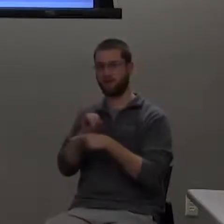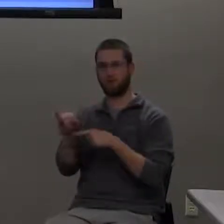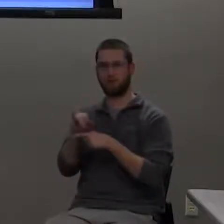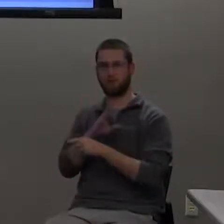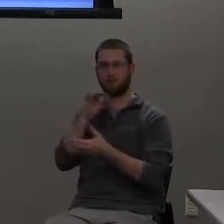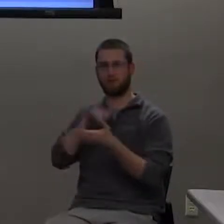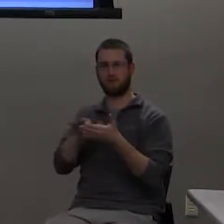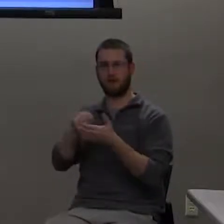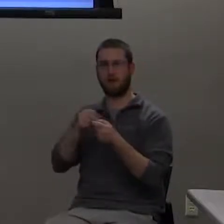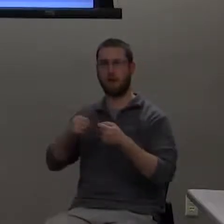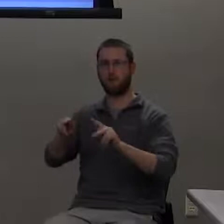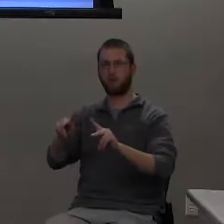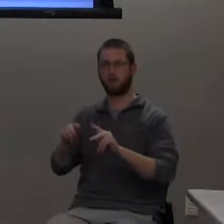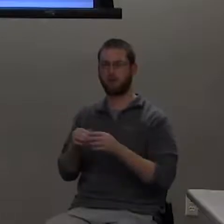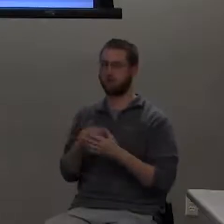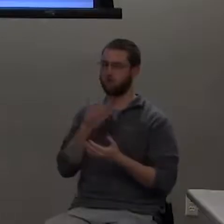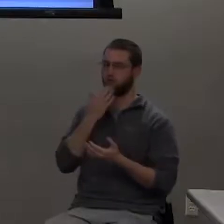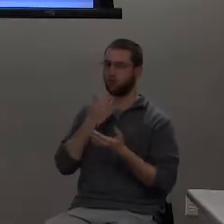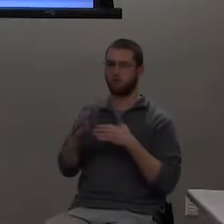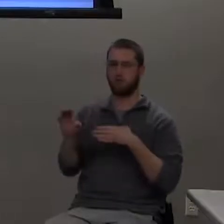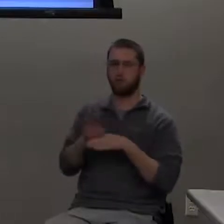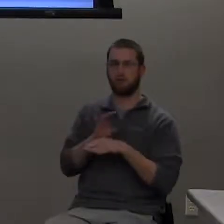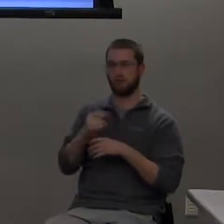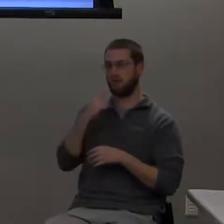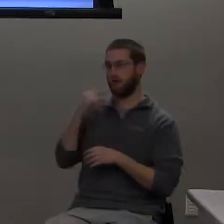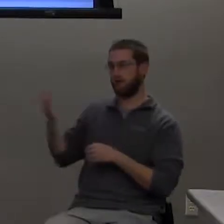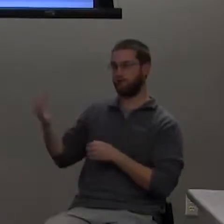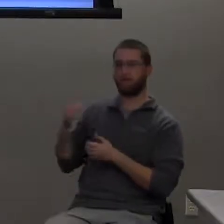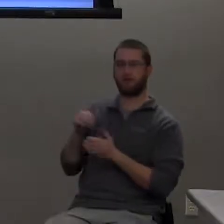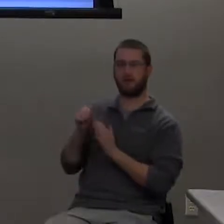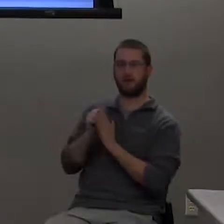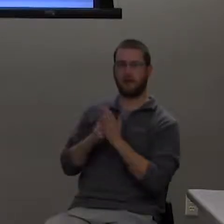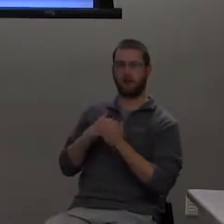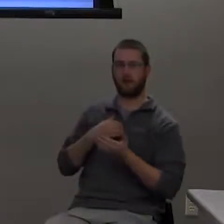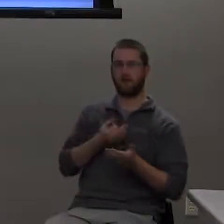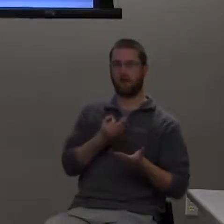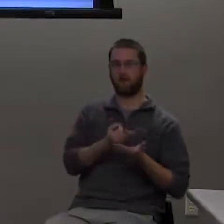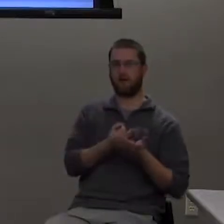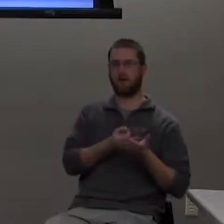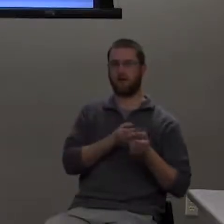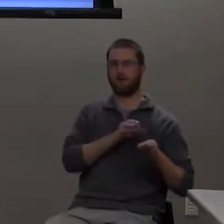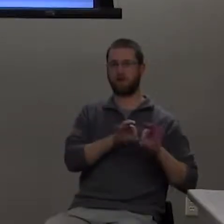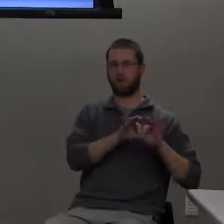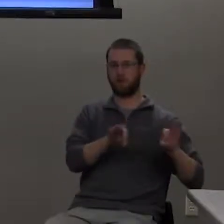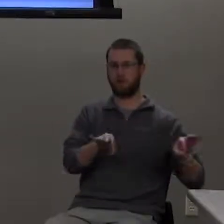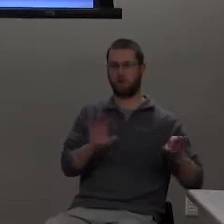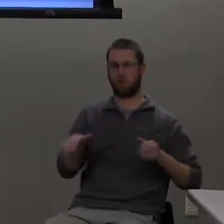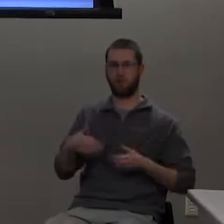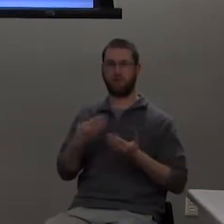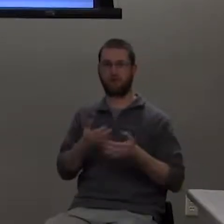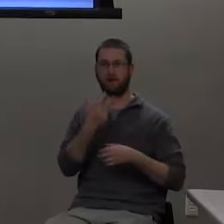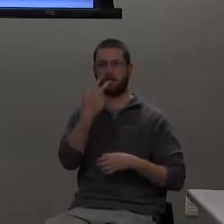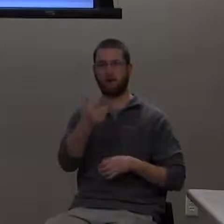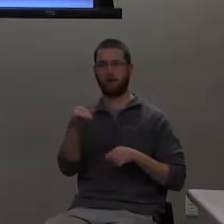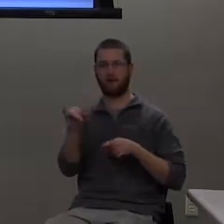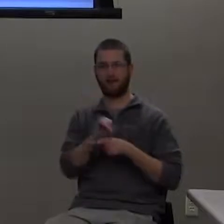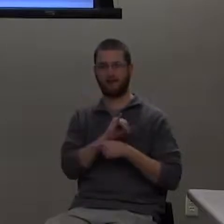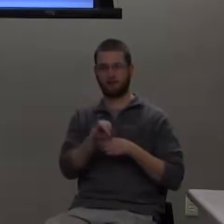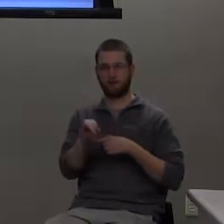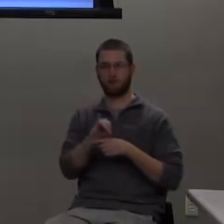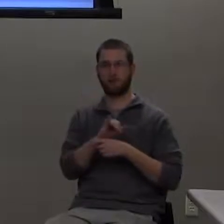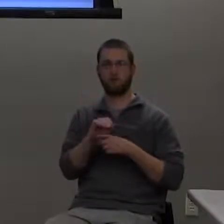I think there's a way that you can incent business saying, you know, you're an accountant, we have a finance degree, we can provide you with 3 interns